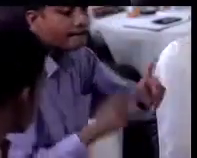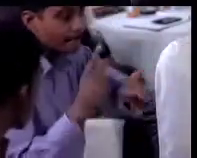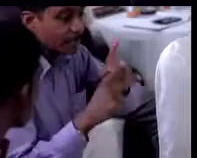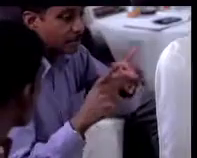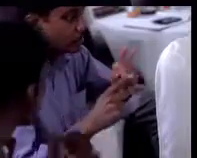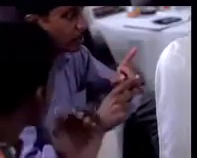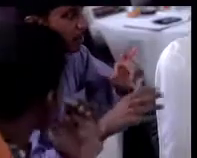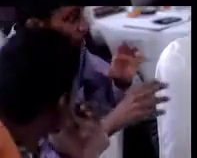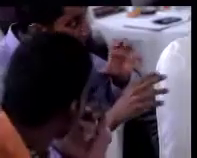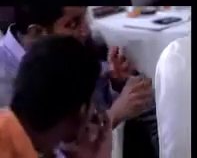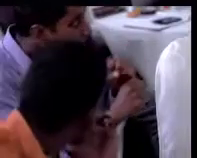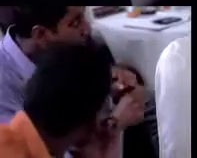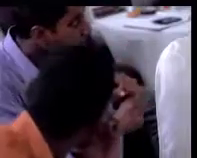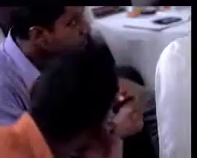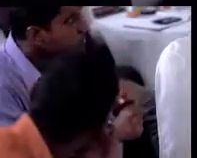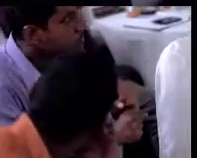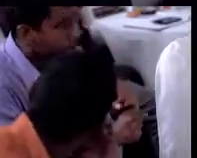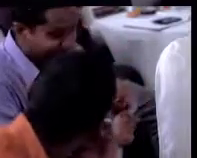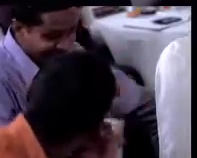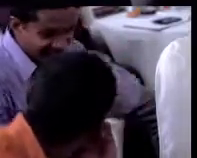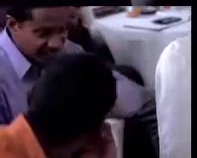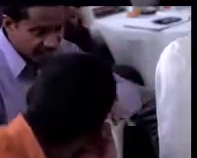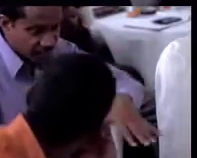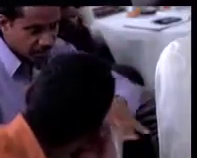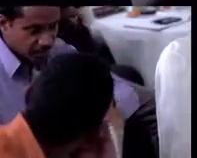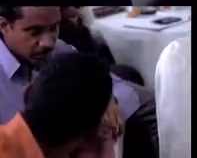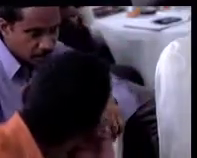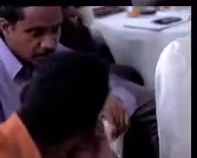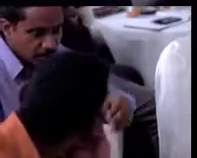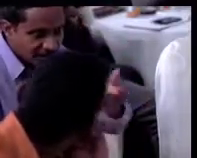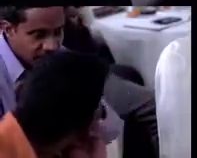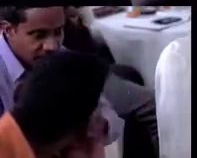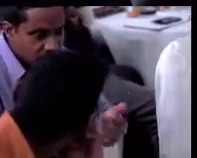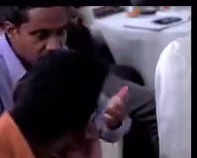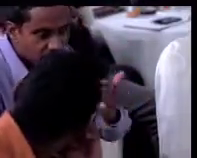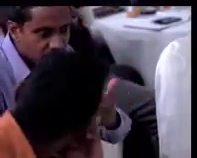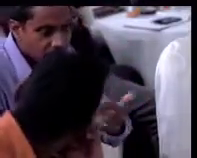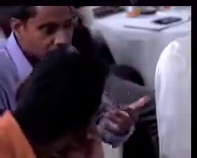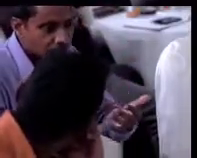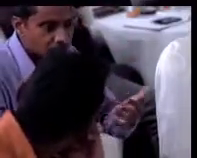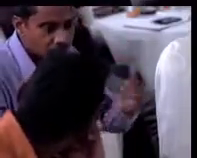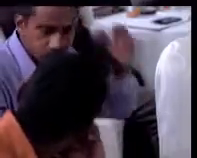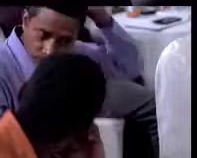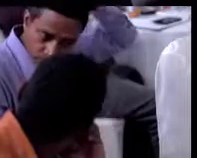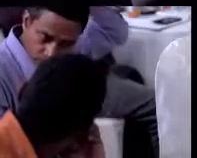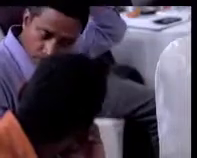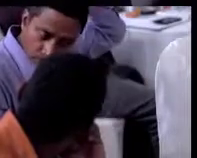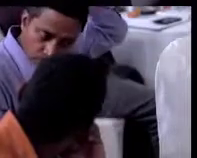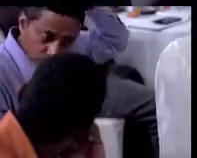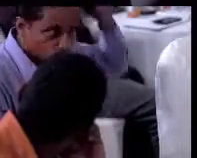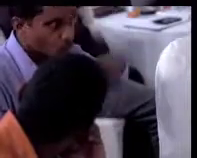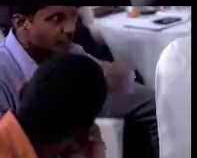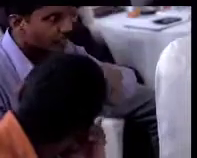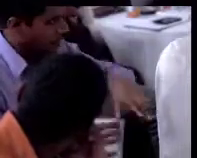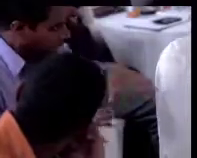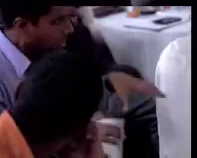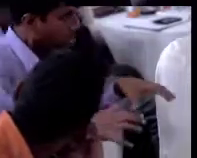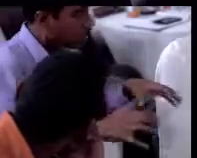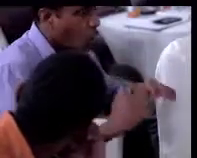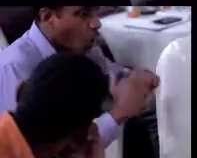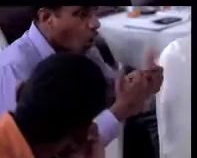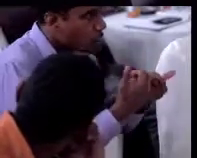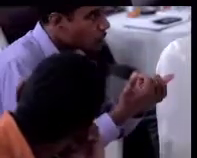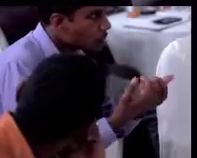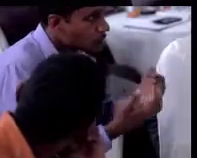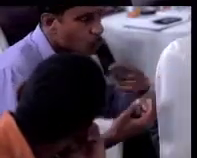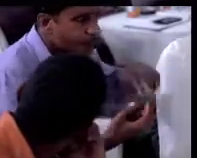quickly and people are accustomed to the space that was now basically burnt as well. And we had to just jump